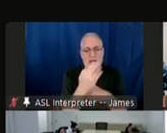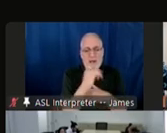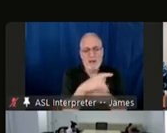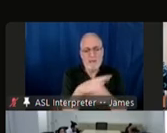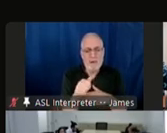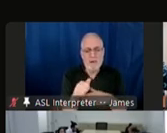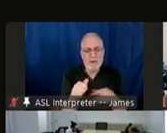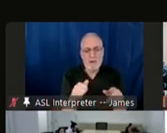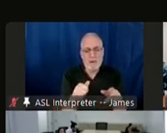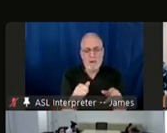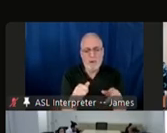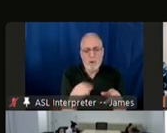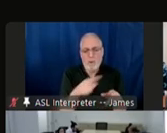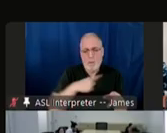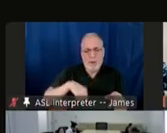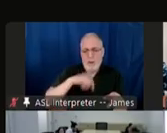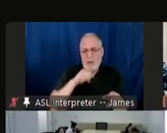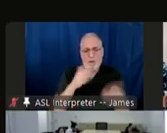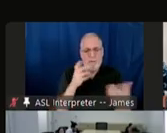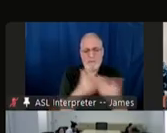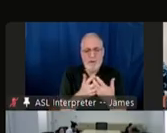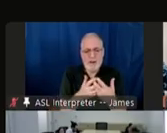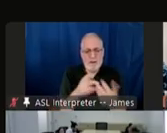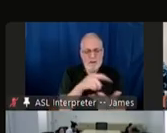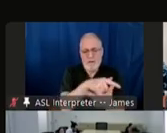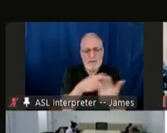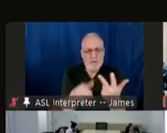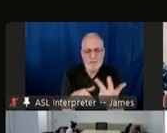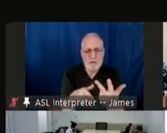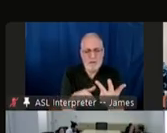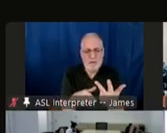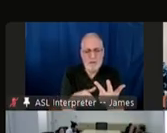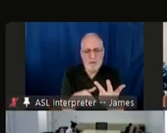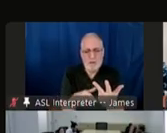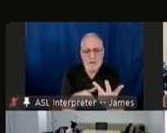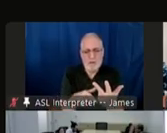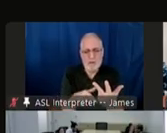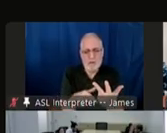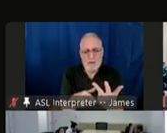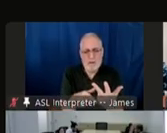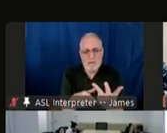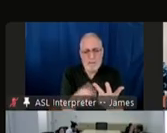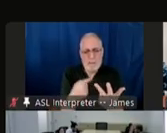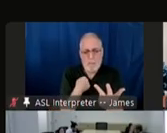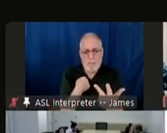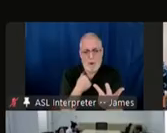healthcare provider. We're not a health plan. We're not a healthcare clearinghouse. Could I have the next slide, please?